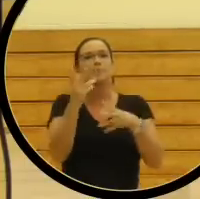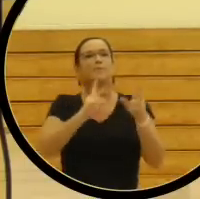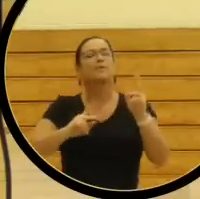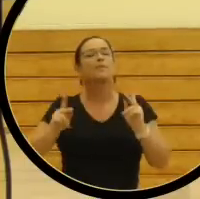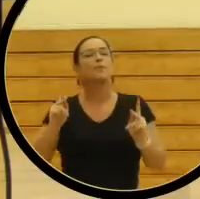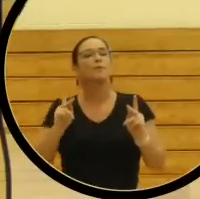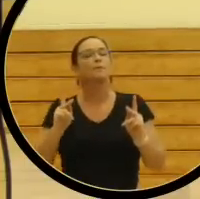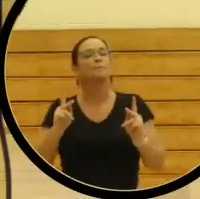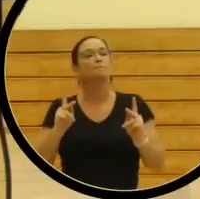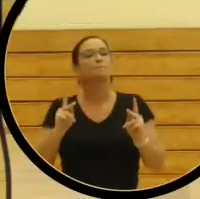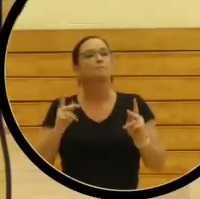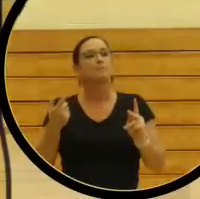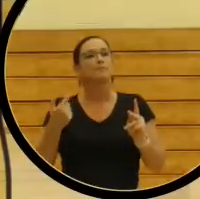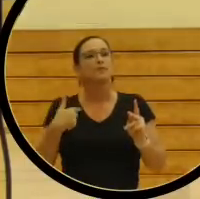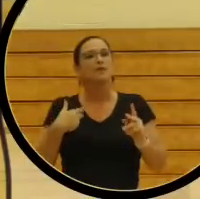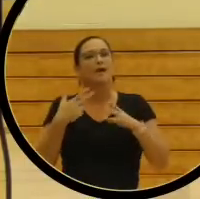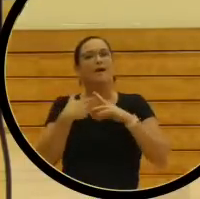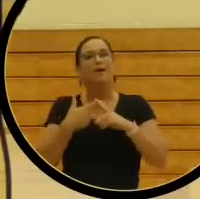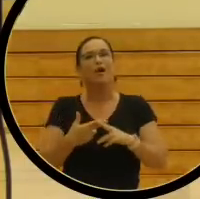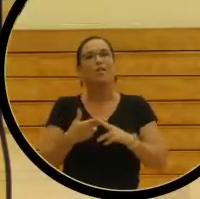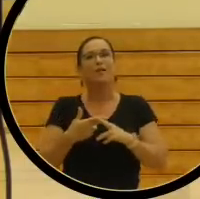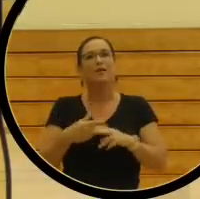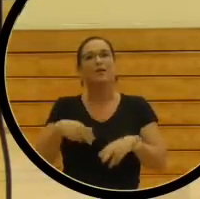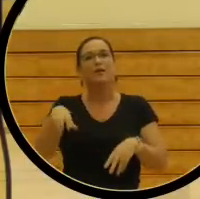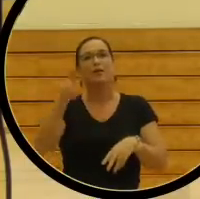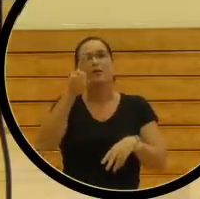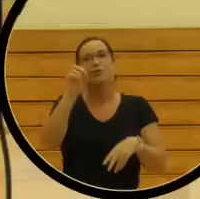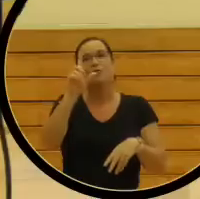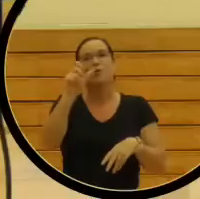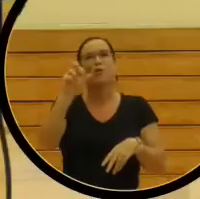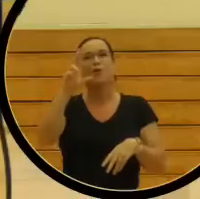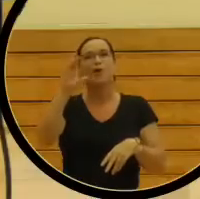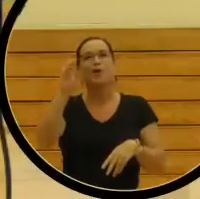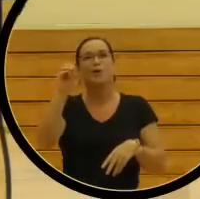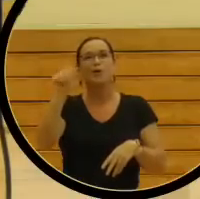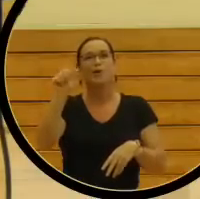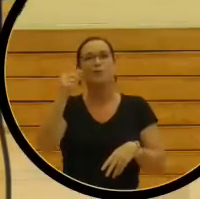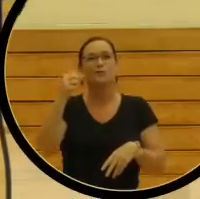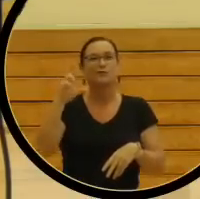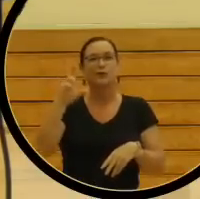that I call it a roller coaster. So back in April of